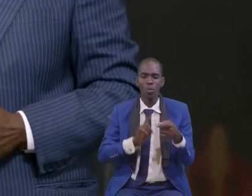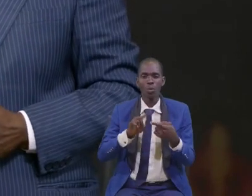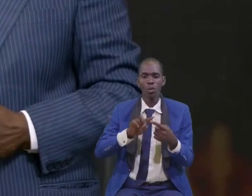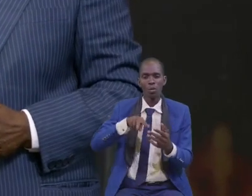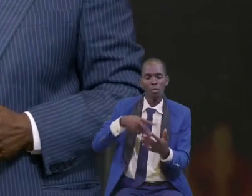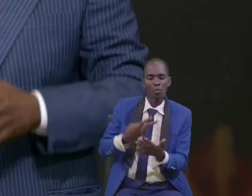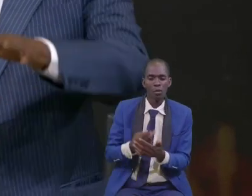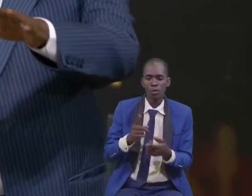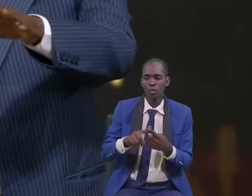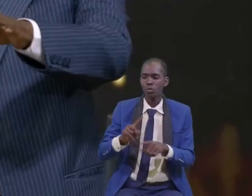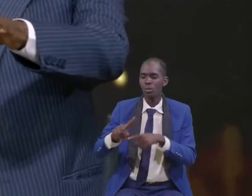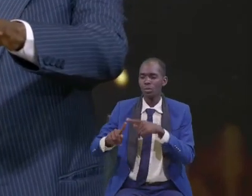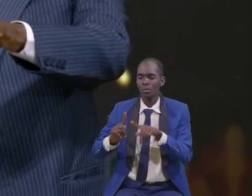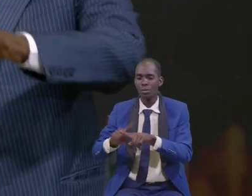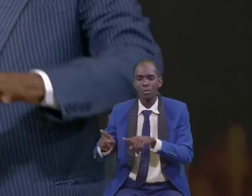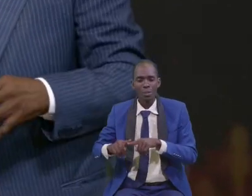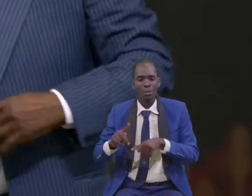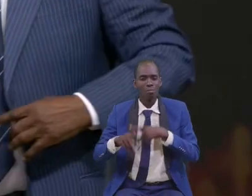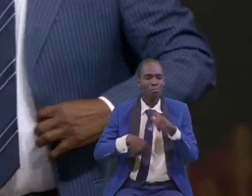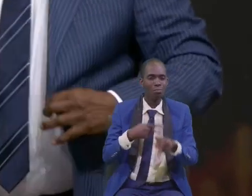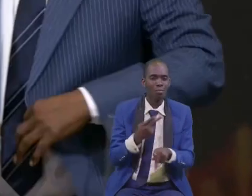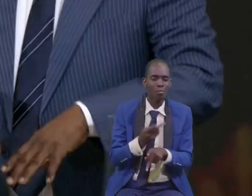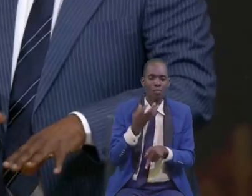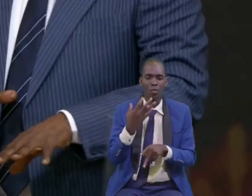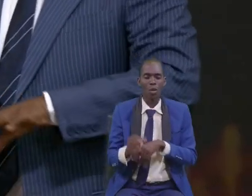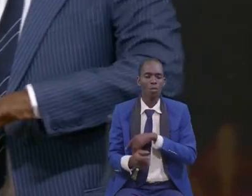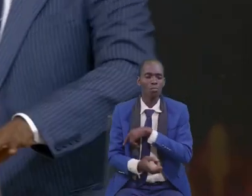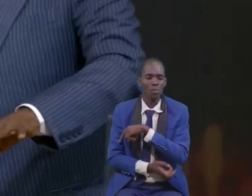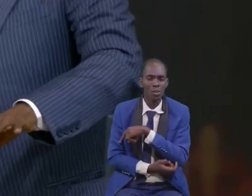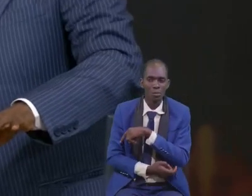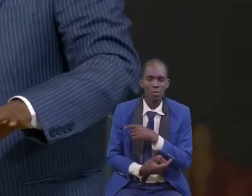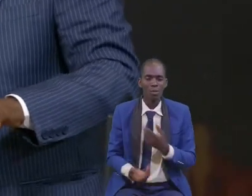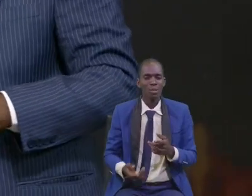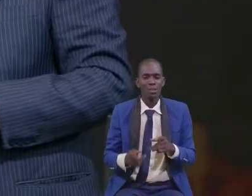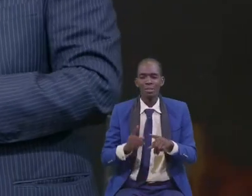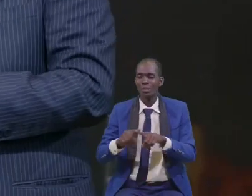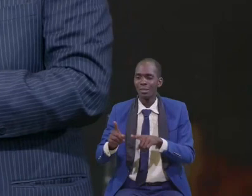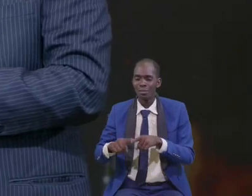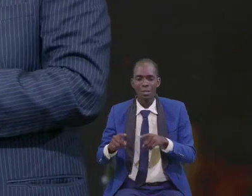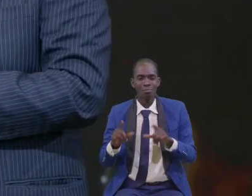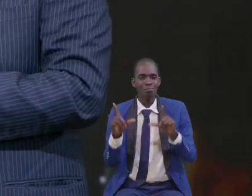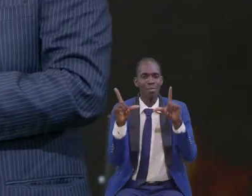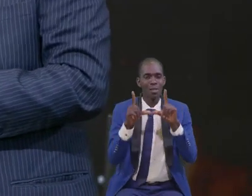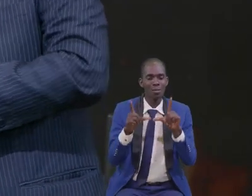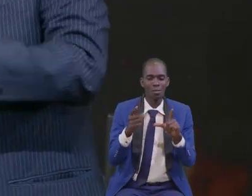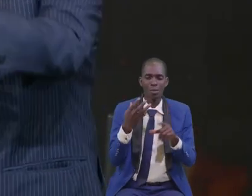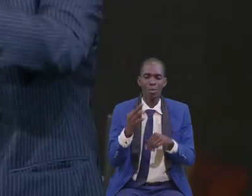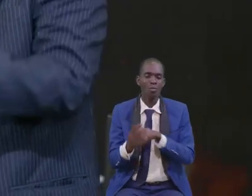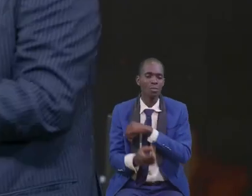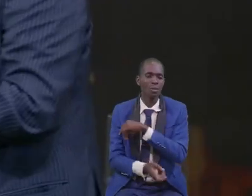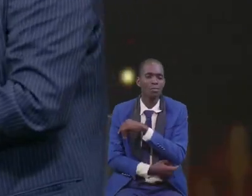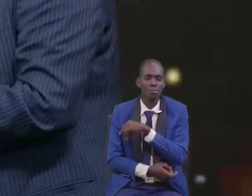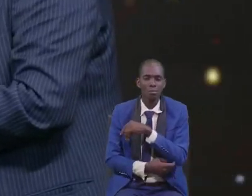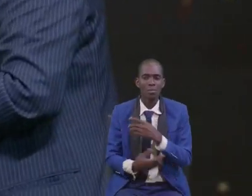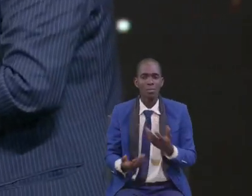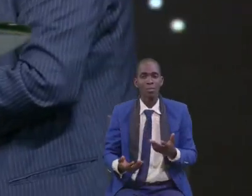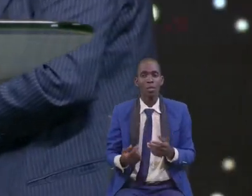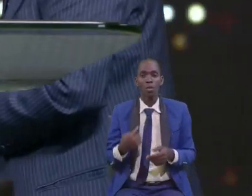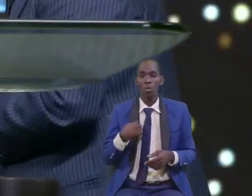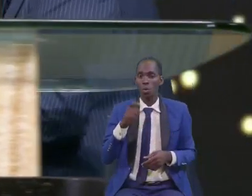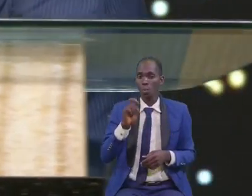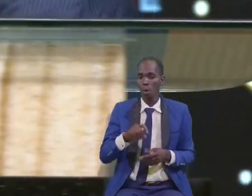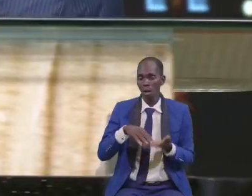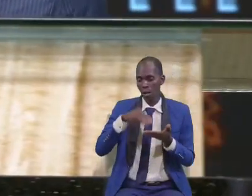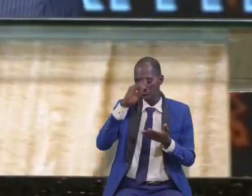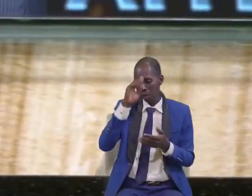kinds of temptations, into, you know, different levels of temptation. We need to learn a